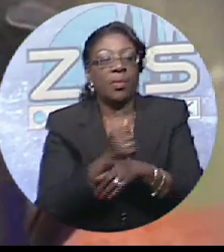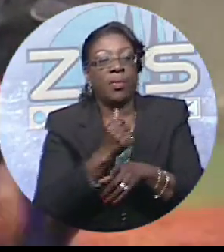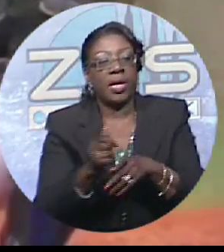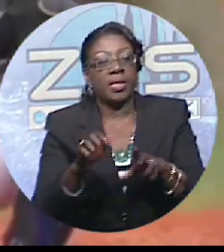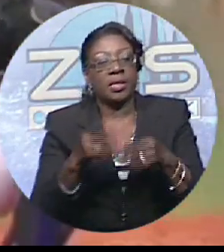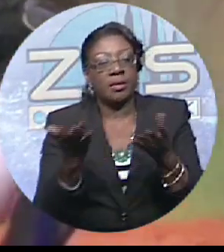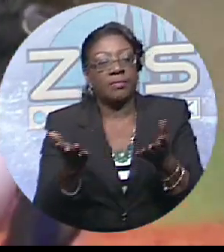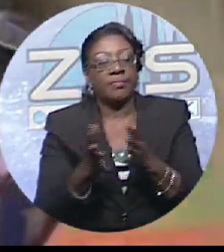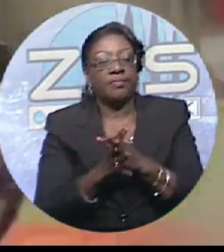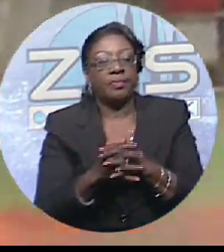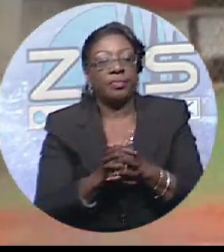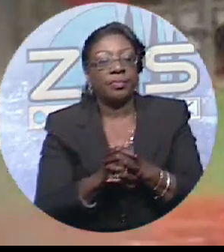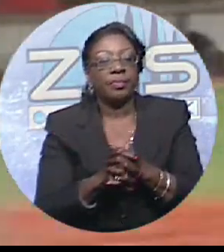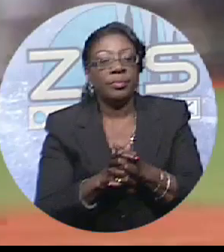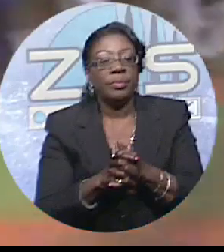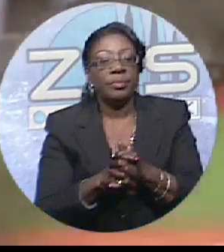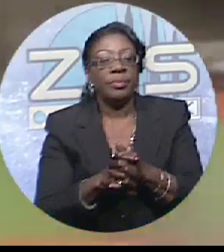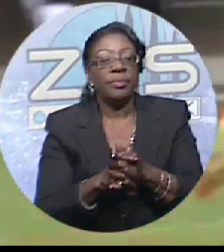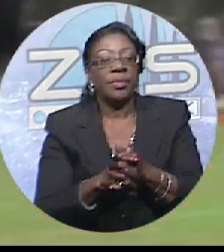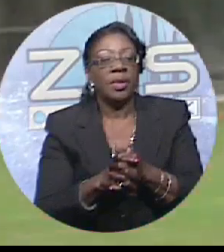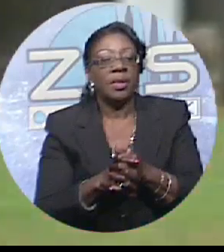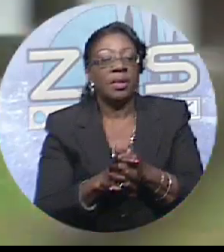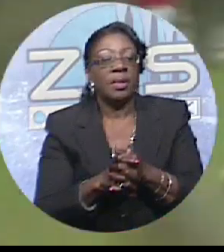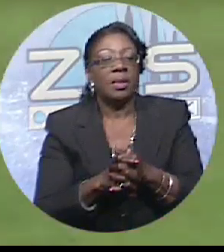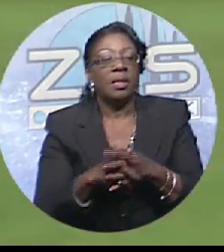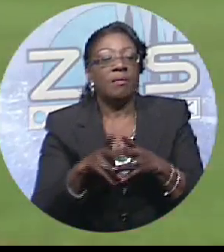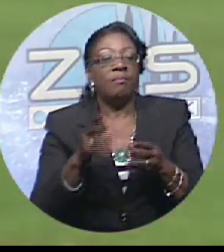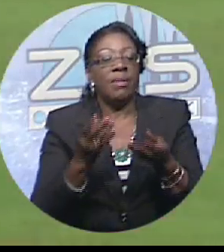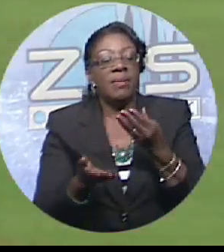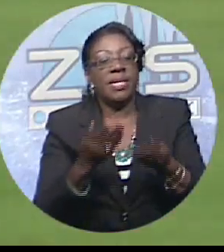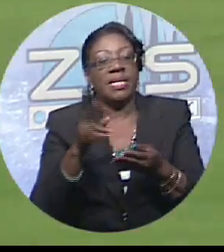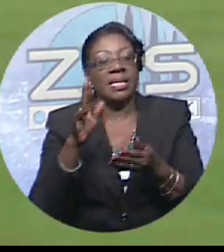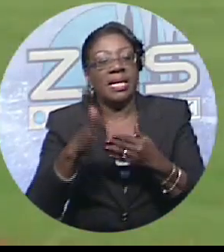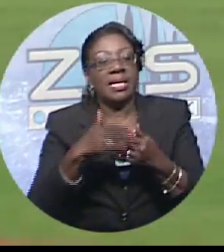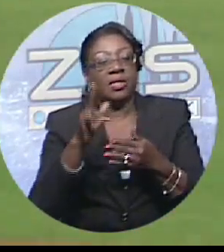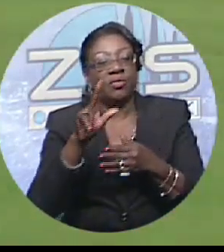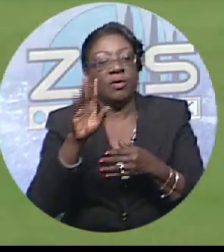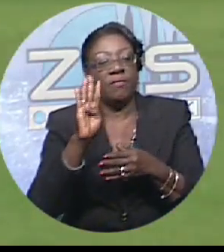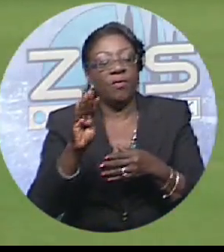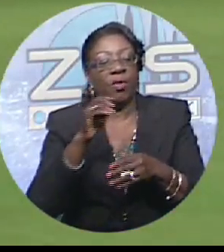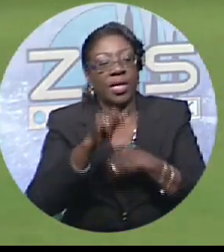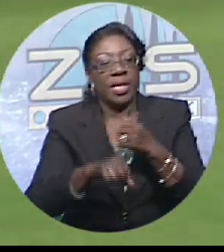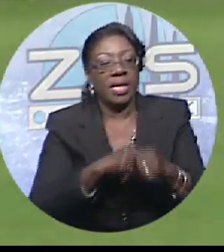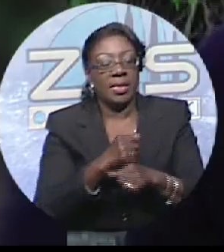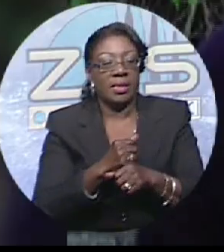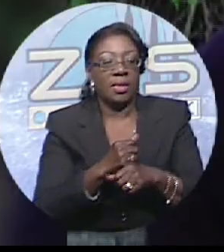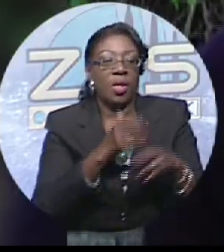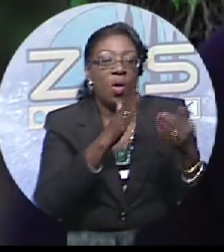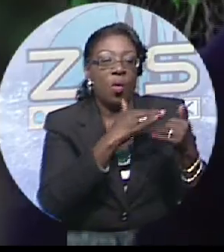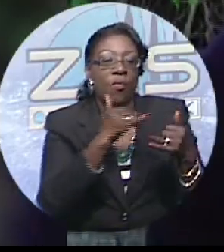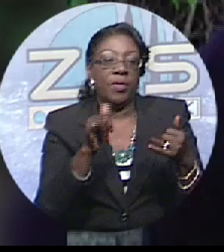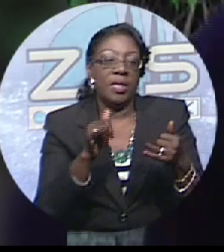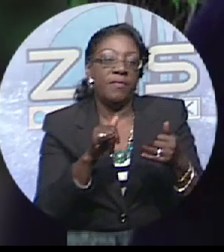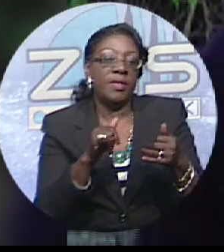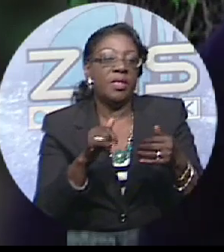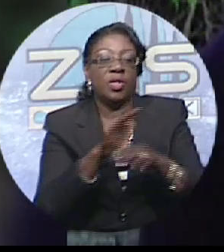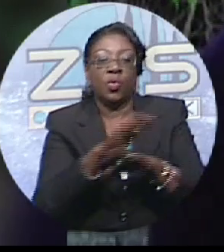of the week, and you in the lineup? Probably in the next 3 years, 4 years. Hopefully, if I stay injury-free